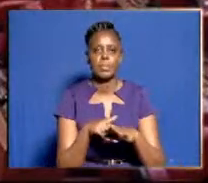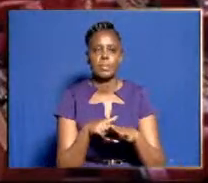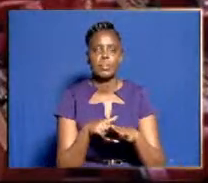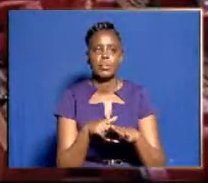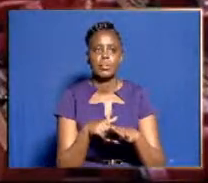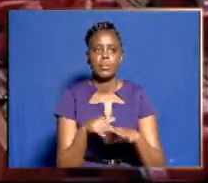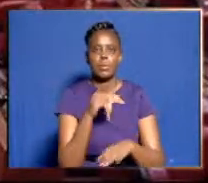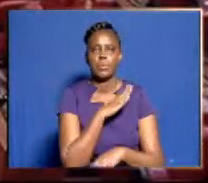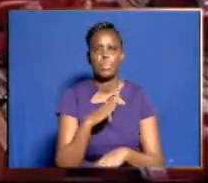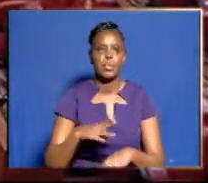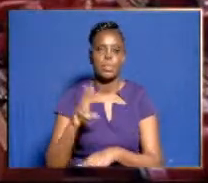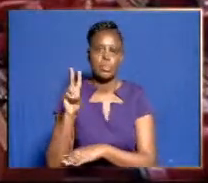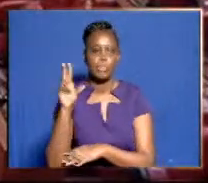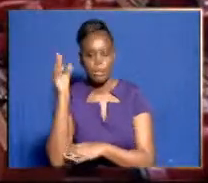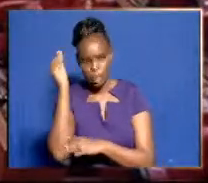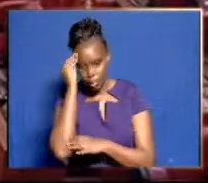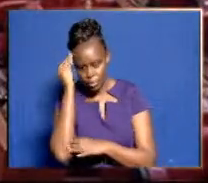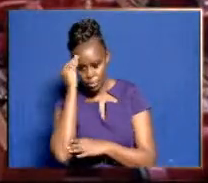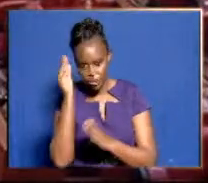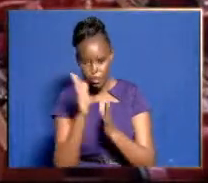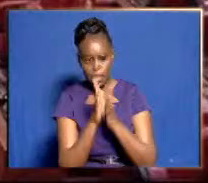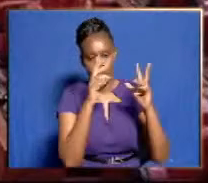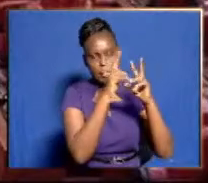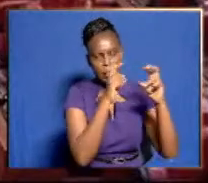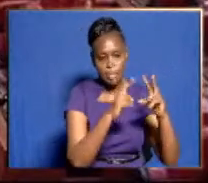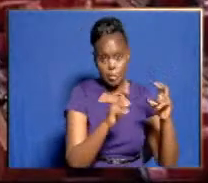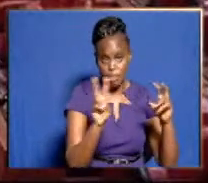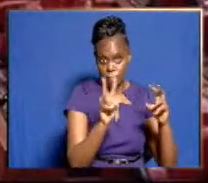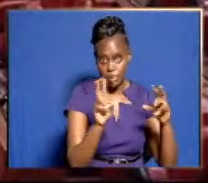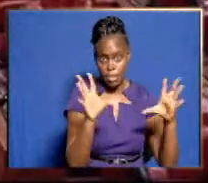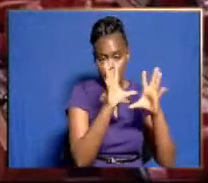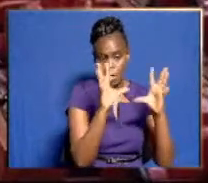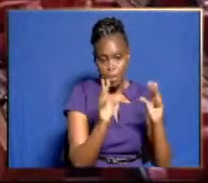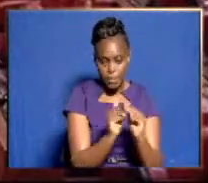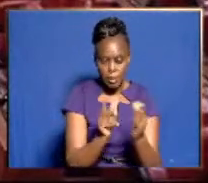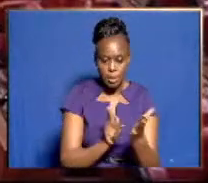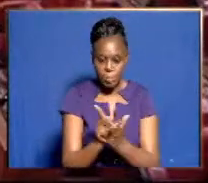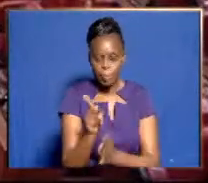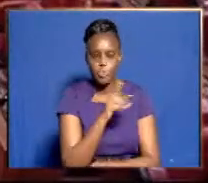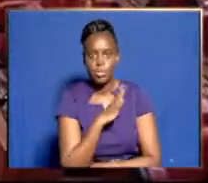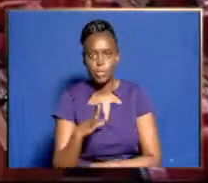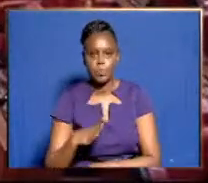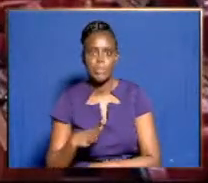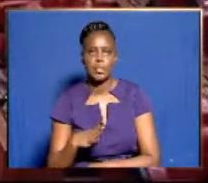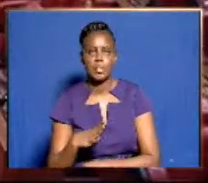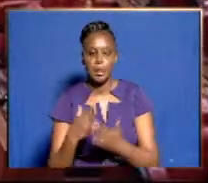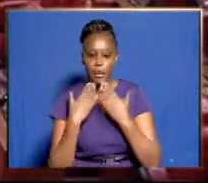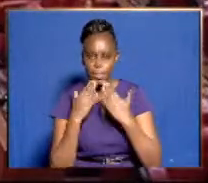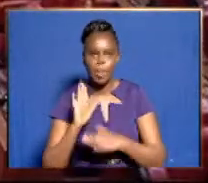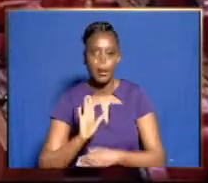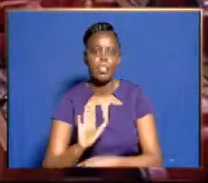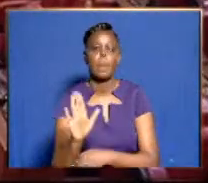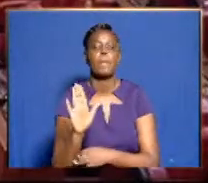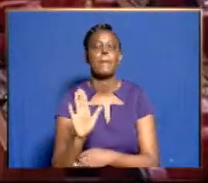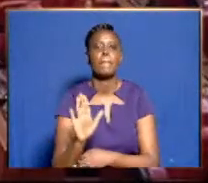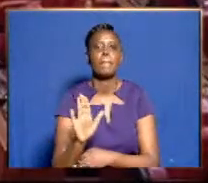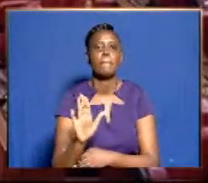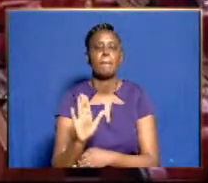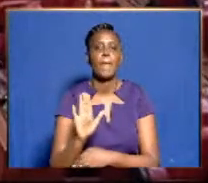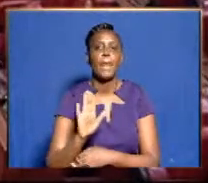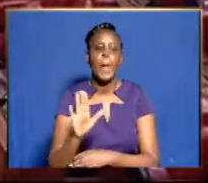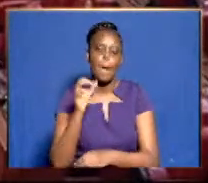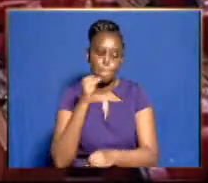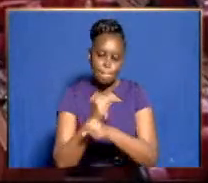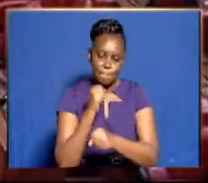two committees, Education and Research and Budget and Appropriations Committee, for their